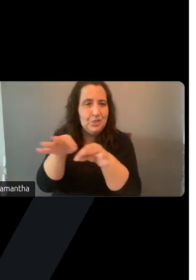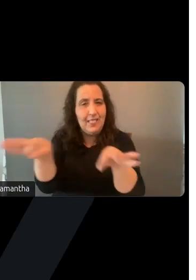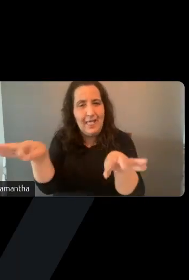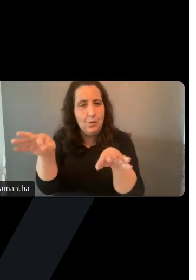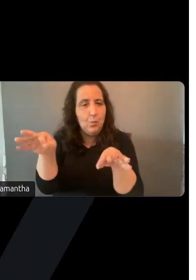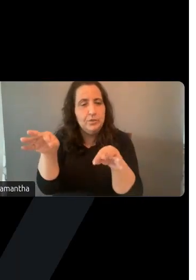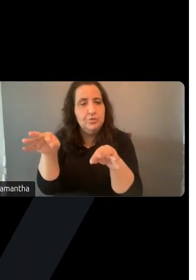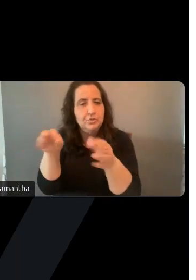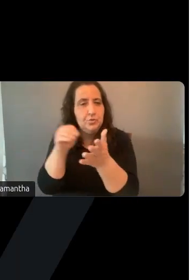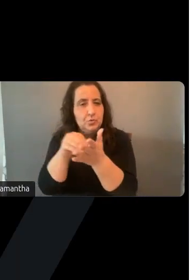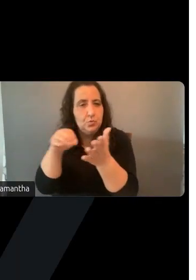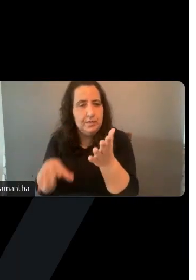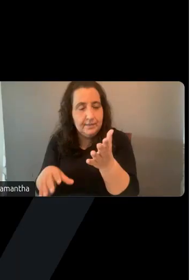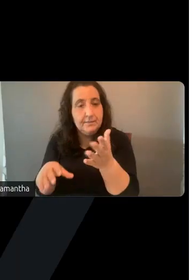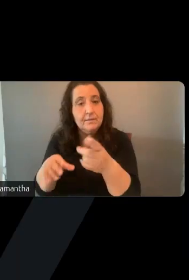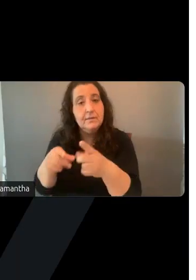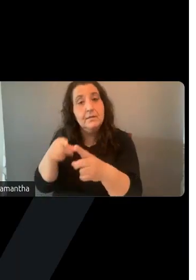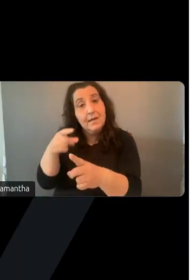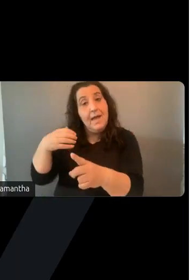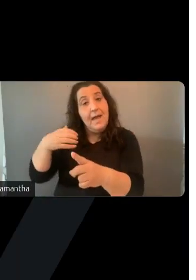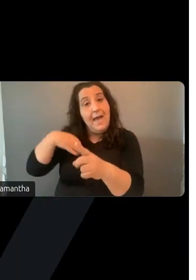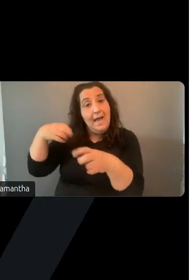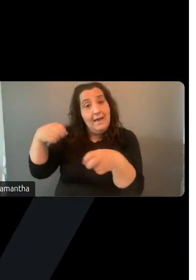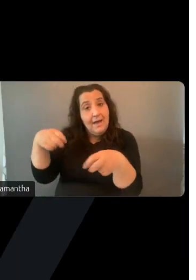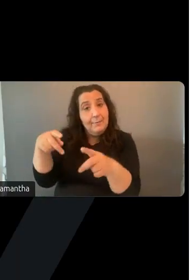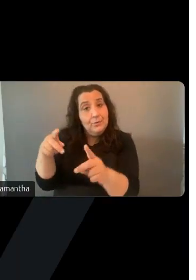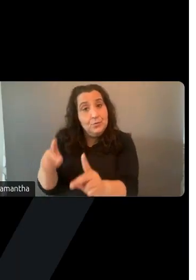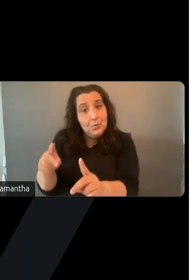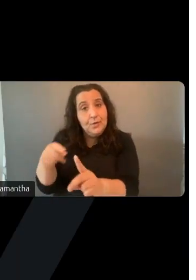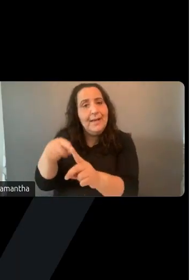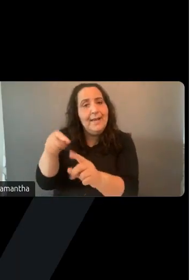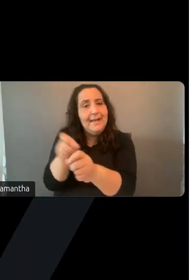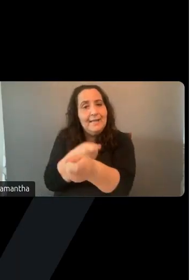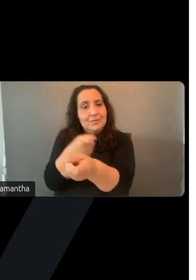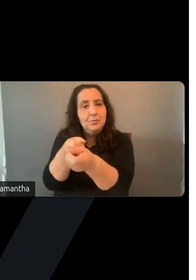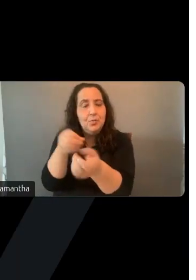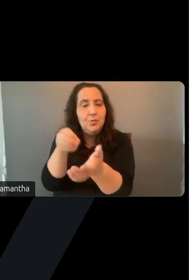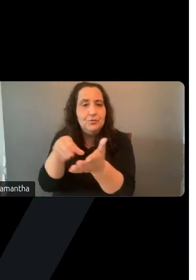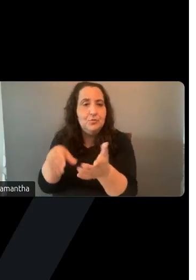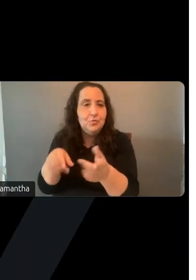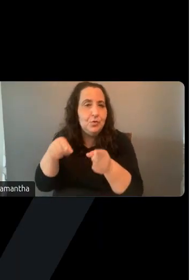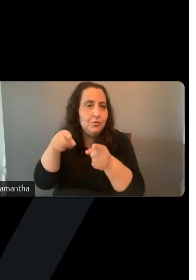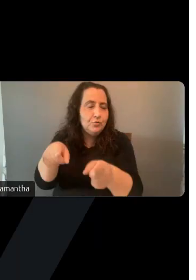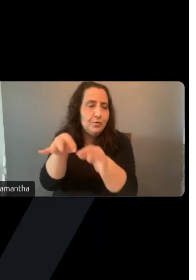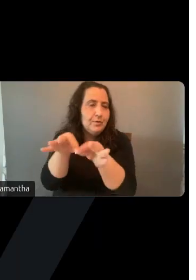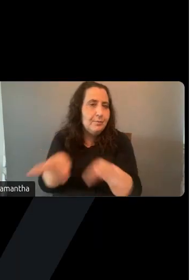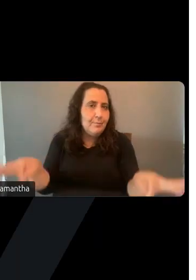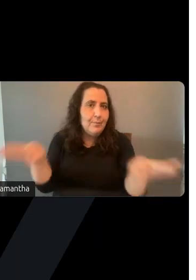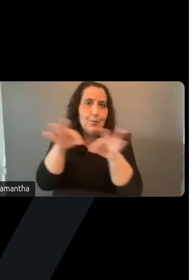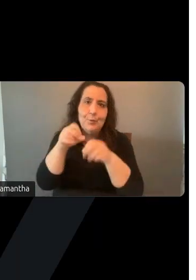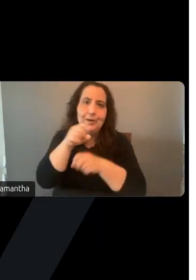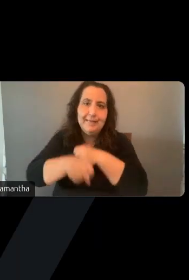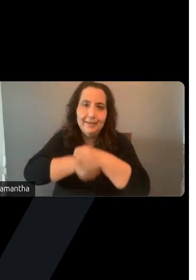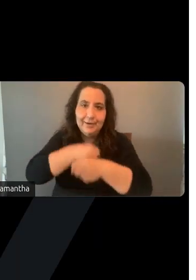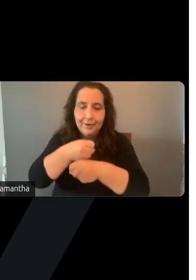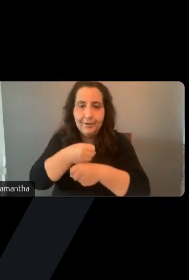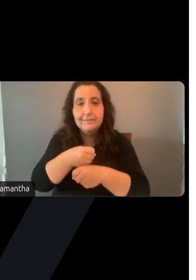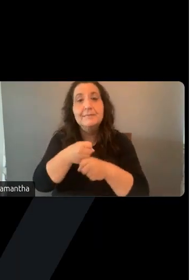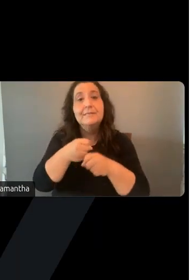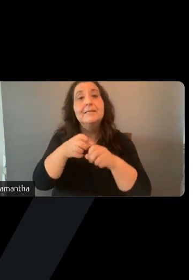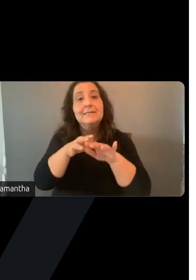learners, and has the opportunity to support students during these critical years as they are learning